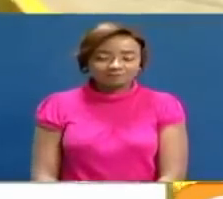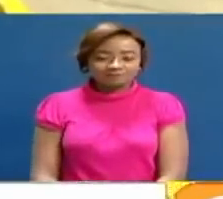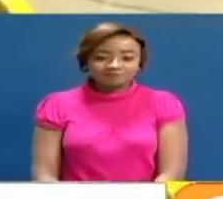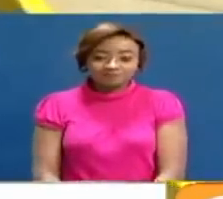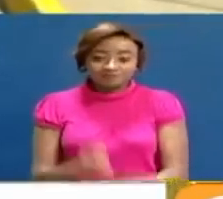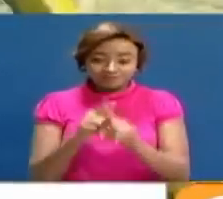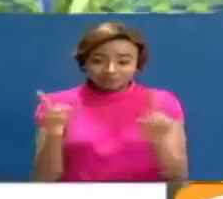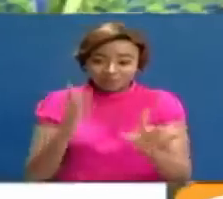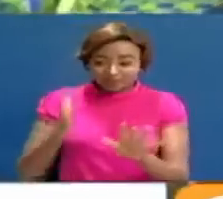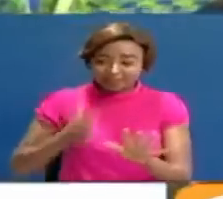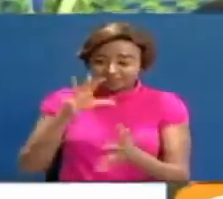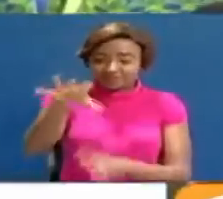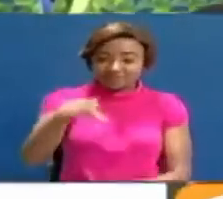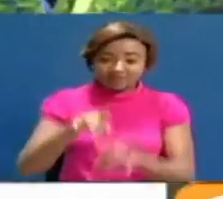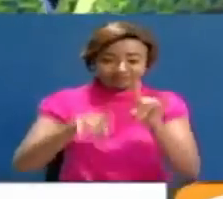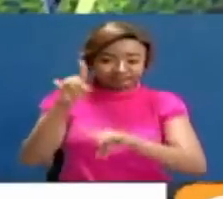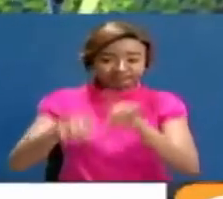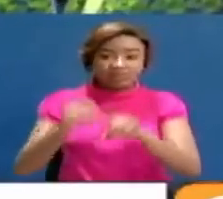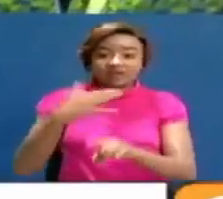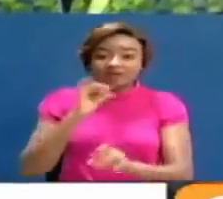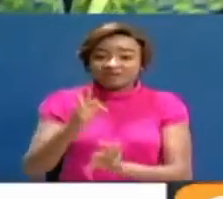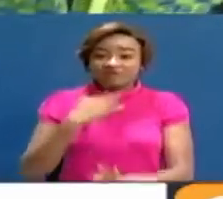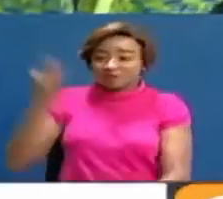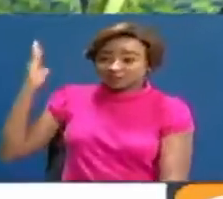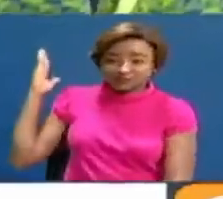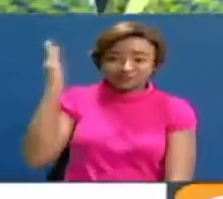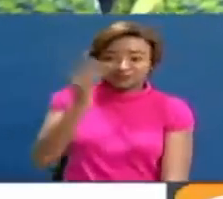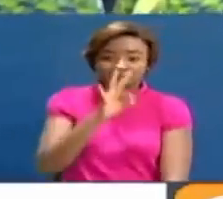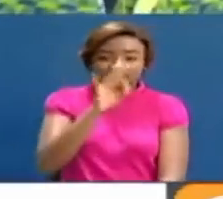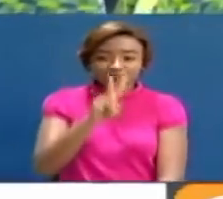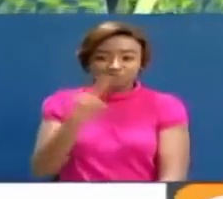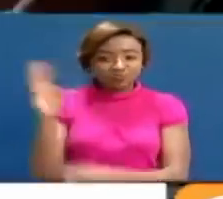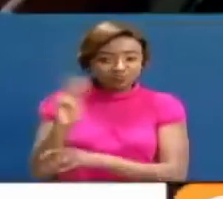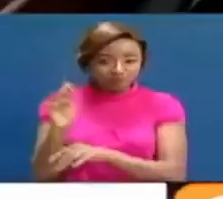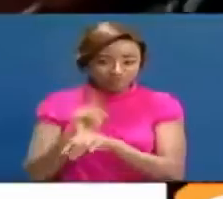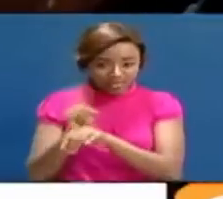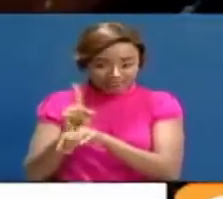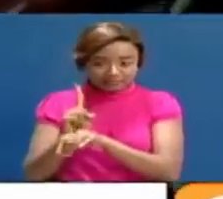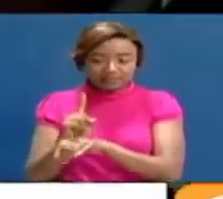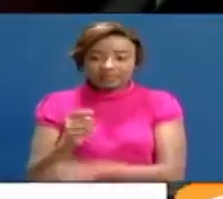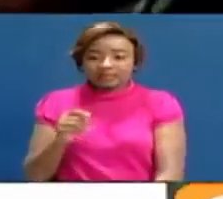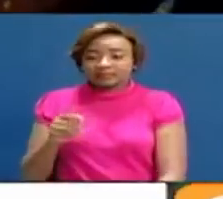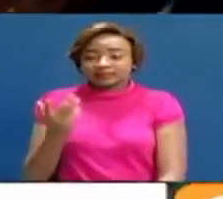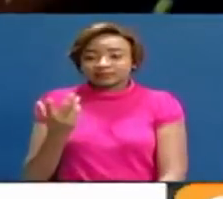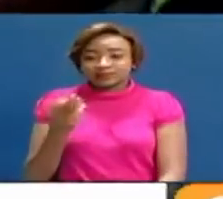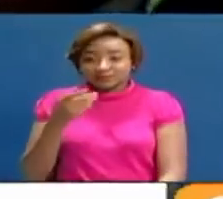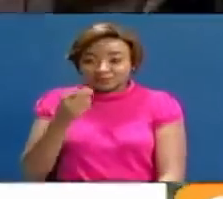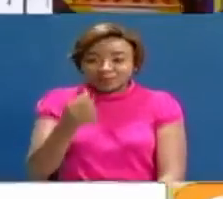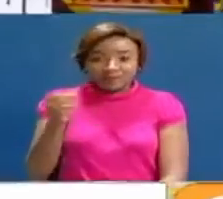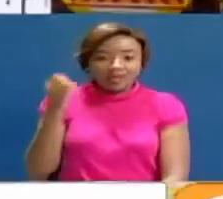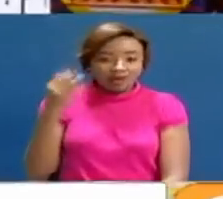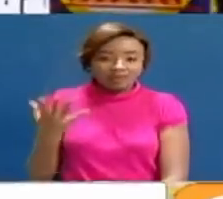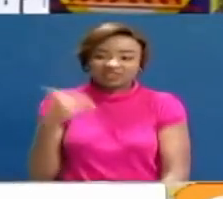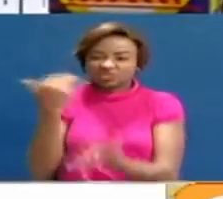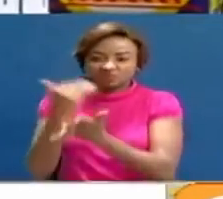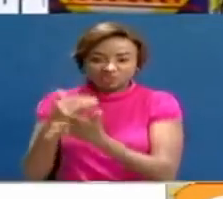However, train fares vary. For an express trip, which took us 32 minutes from the central station to Embakasi station, with no stops in between,